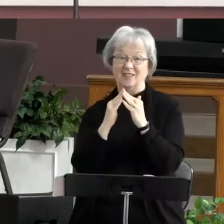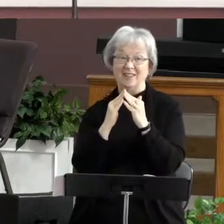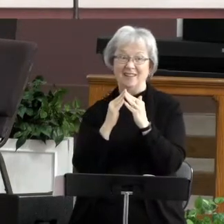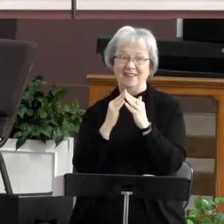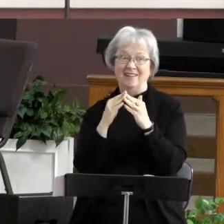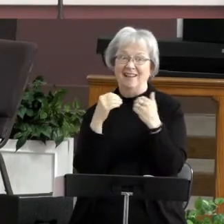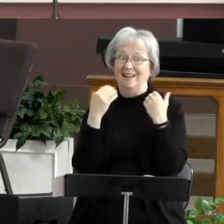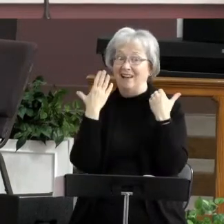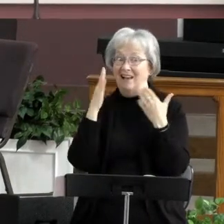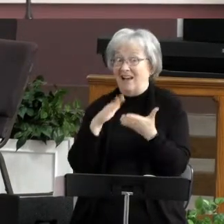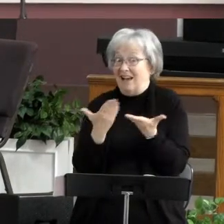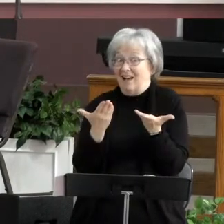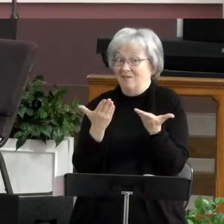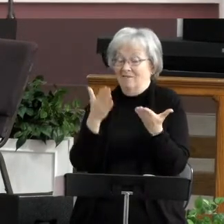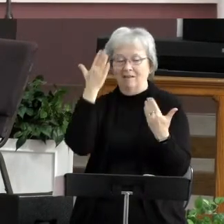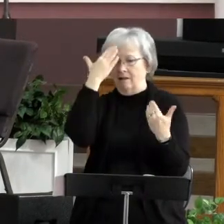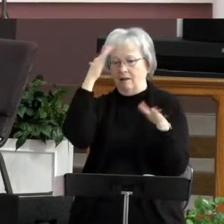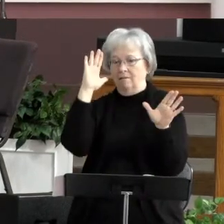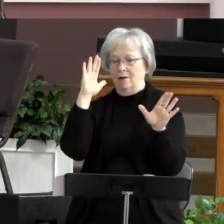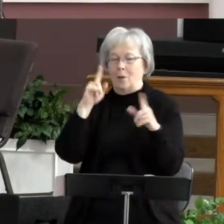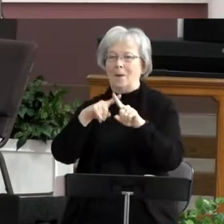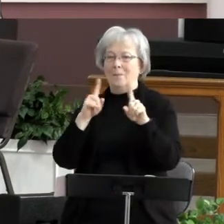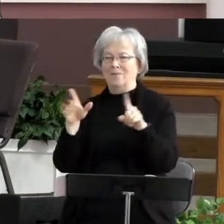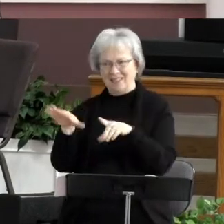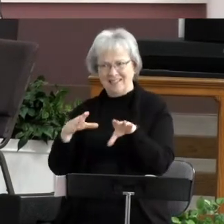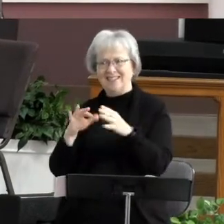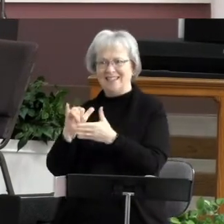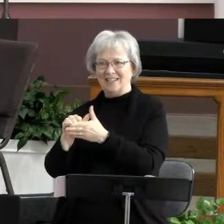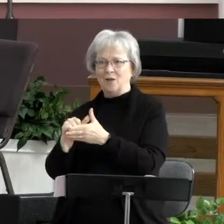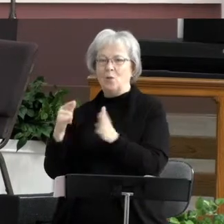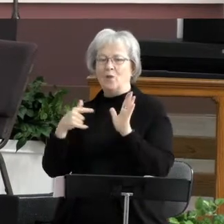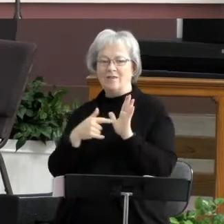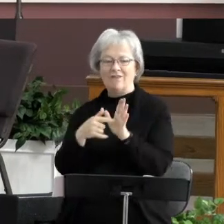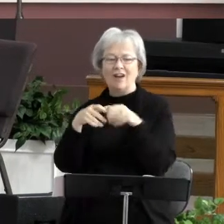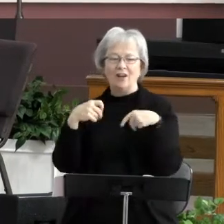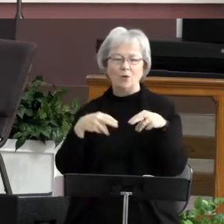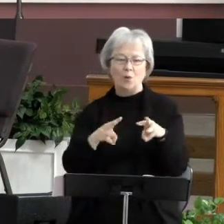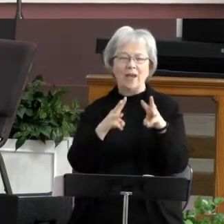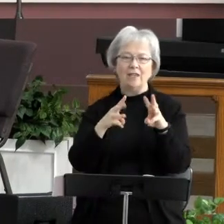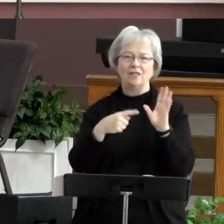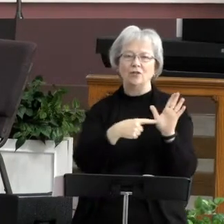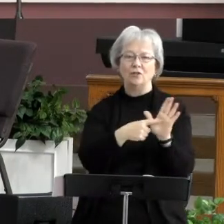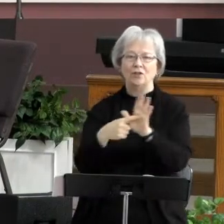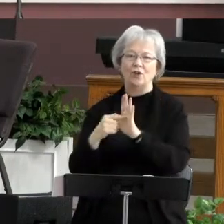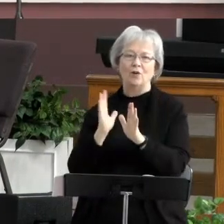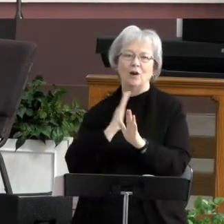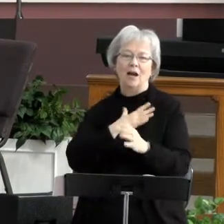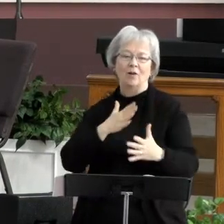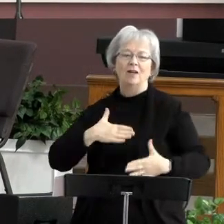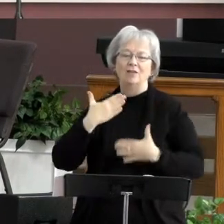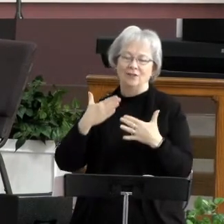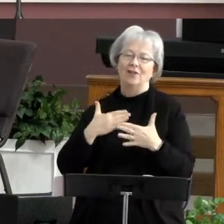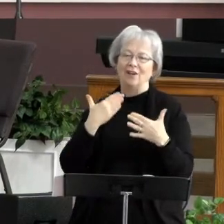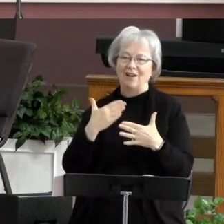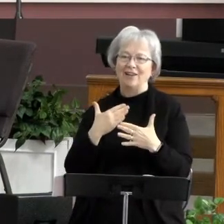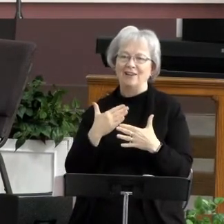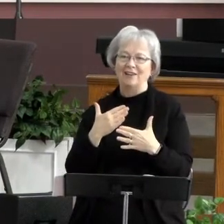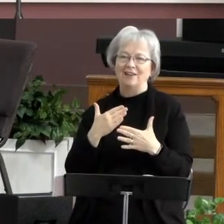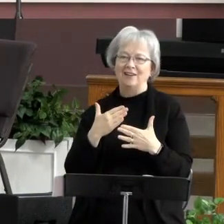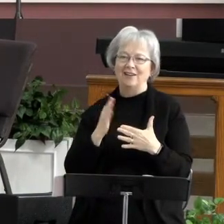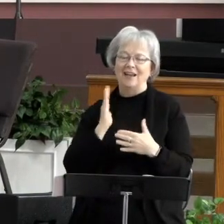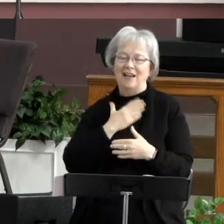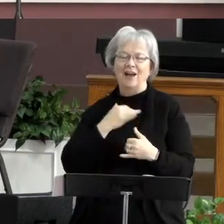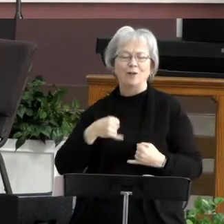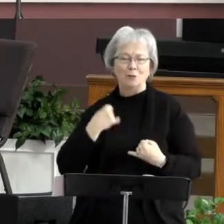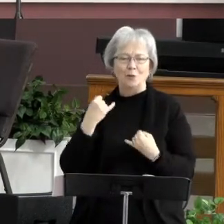show our joy, to be able to show our delight. It's